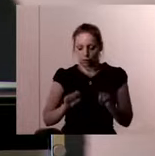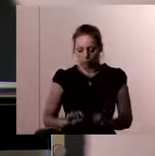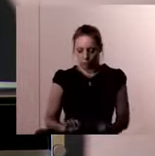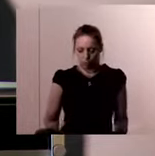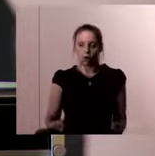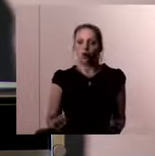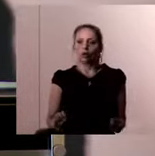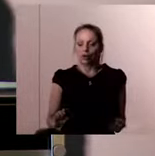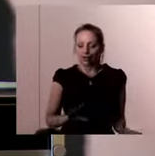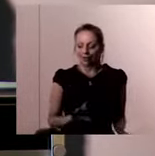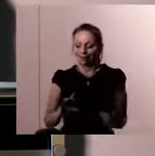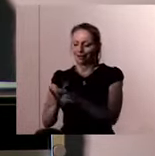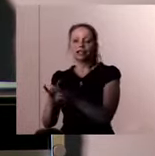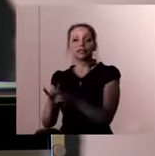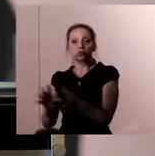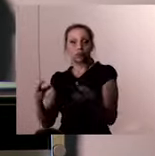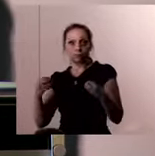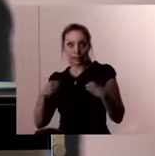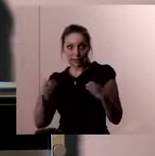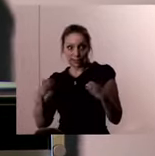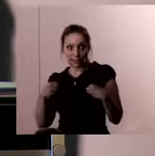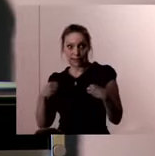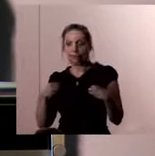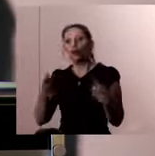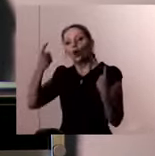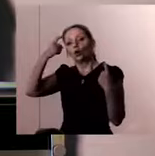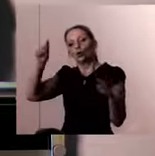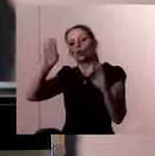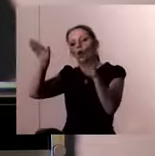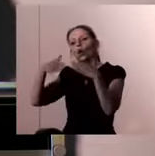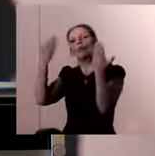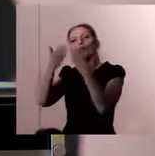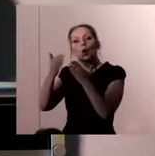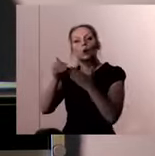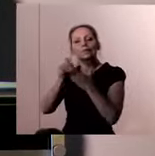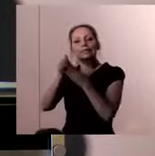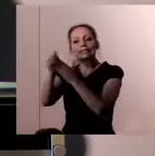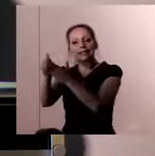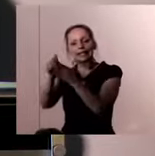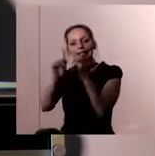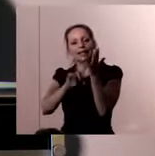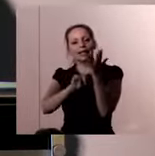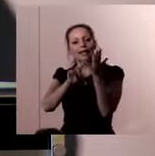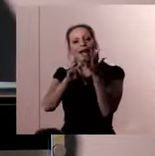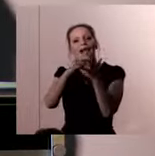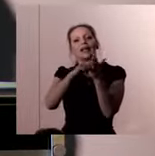you to a company that bills itself as the world's leading luxury astrology